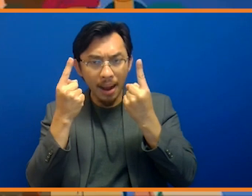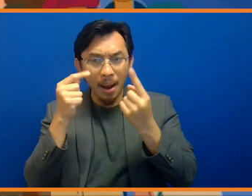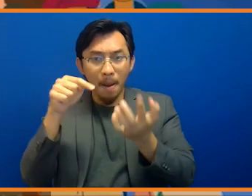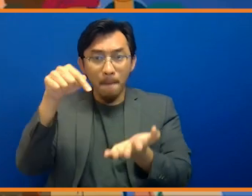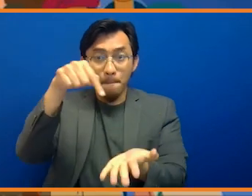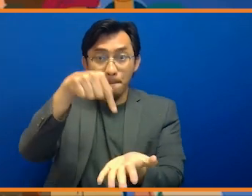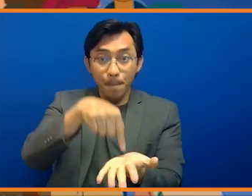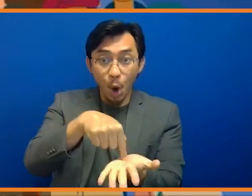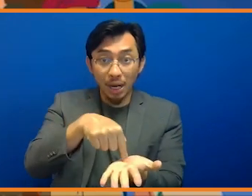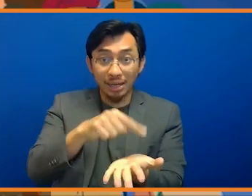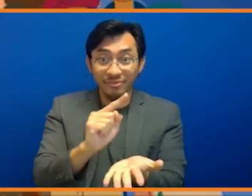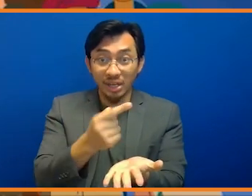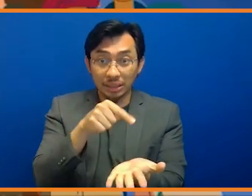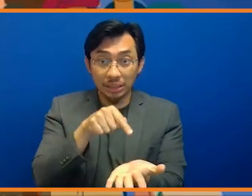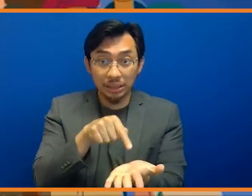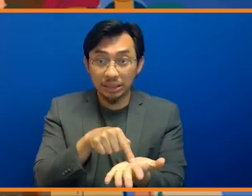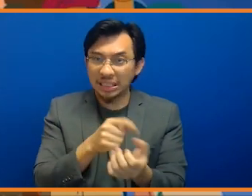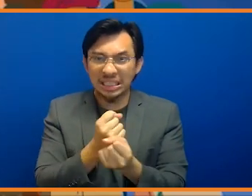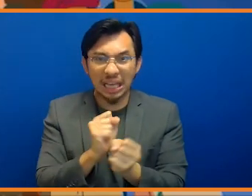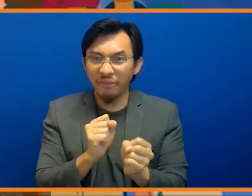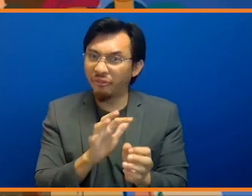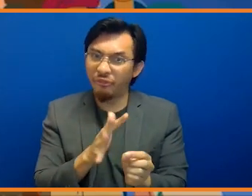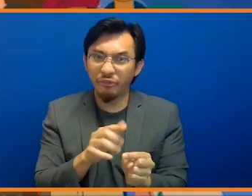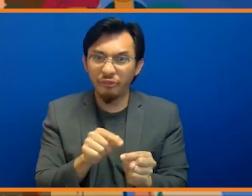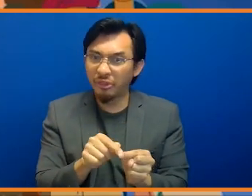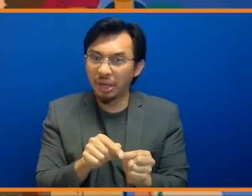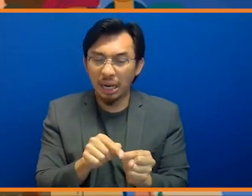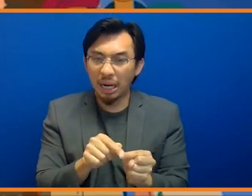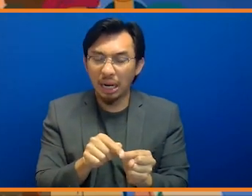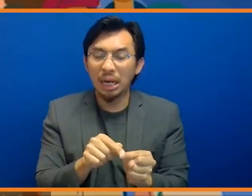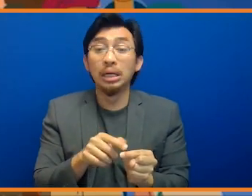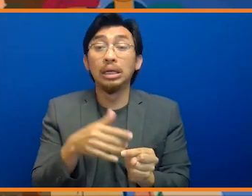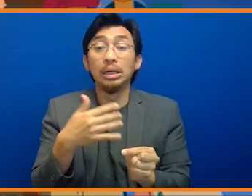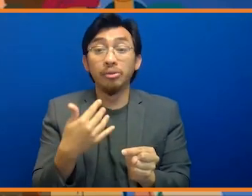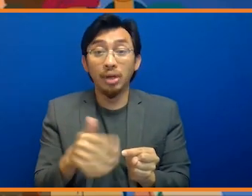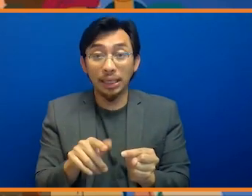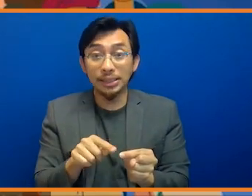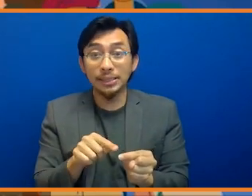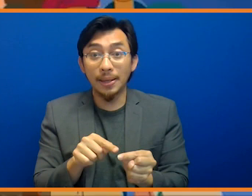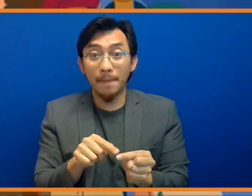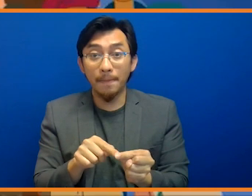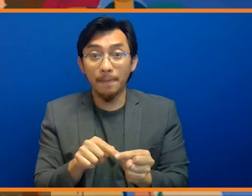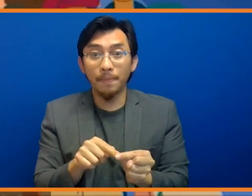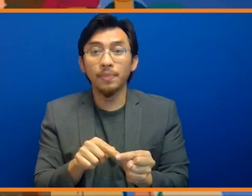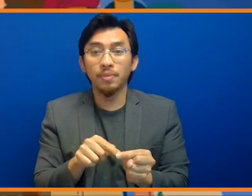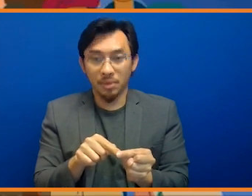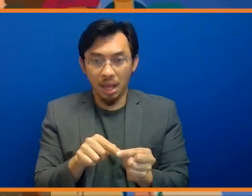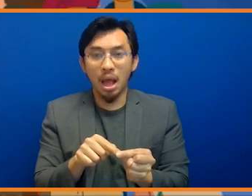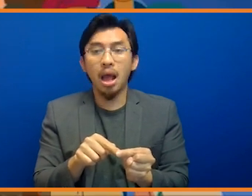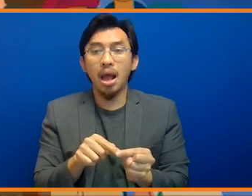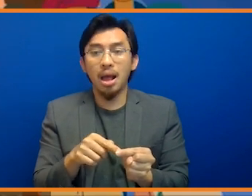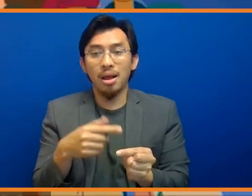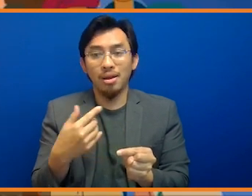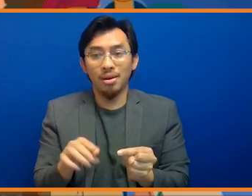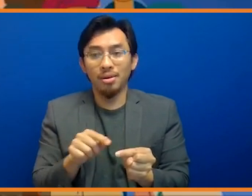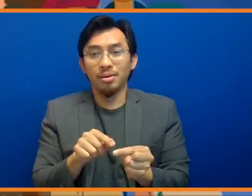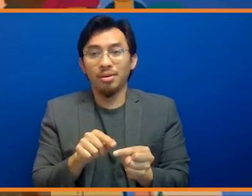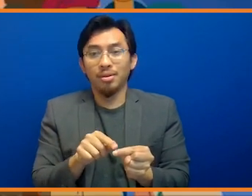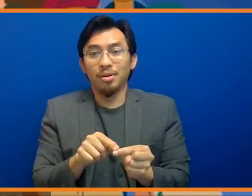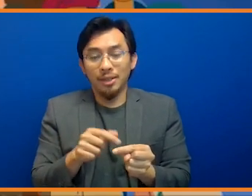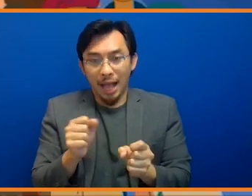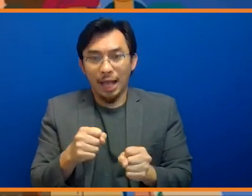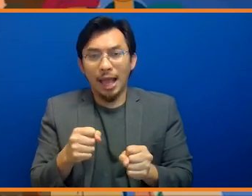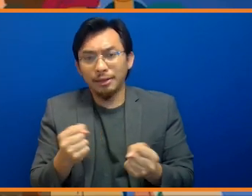at that point it's not safe, even based on the drill. They conduct the drill before. This